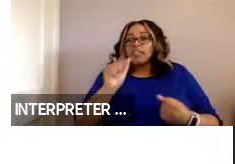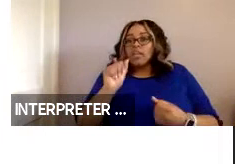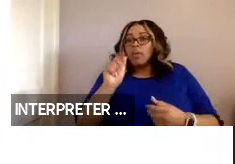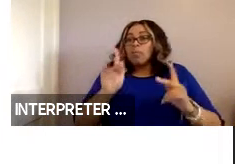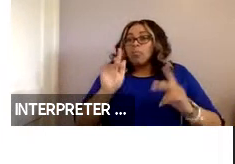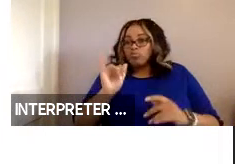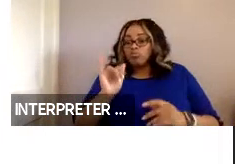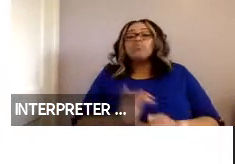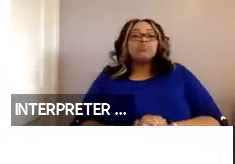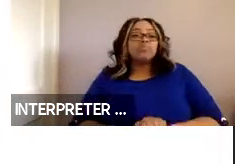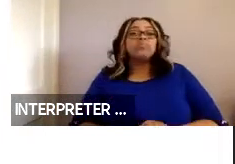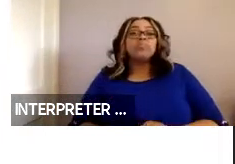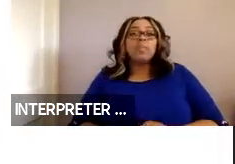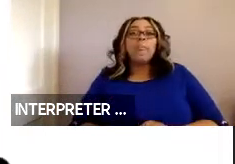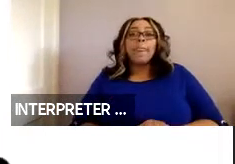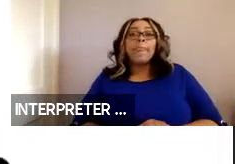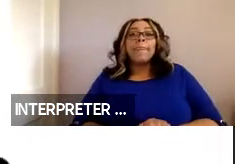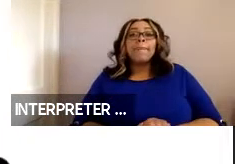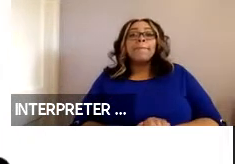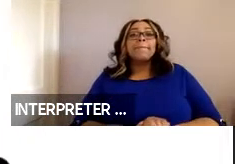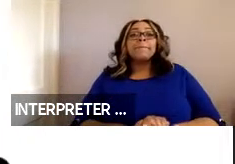people.